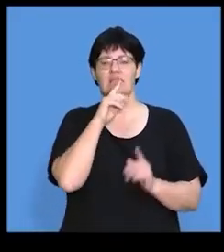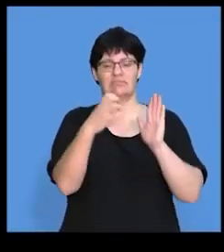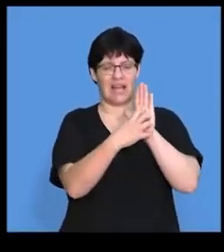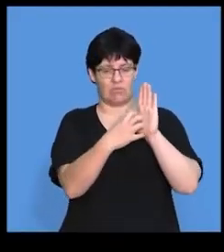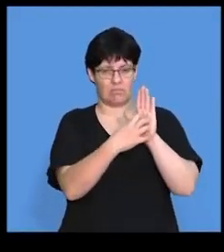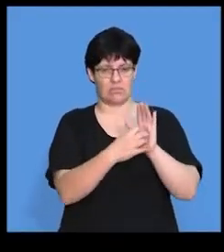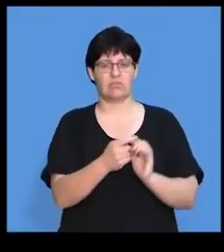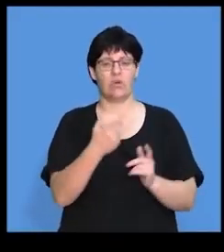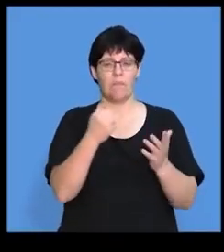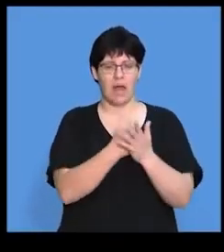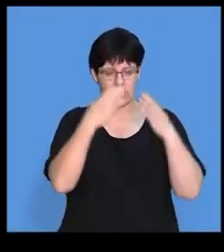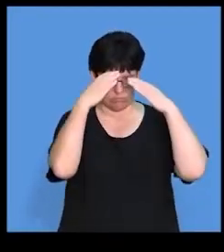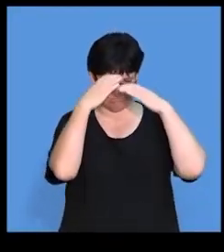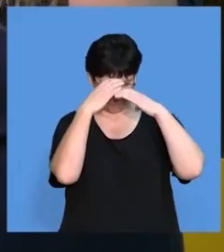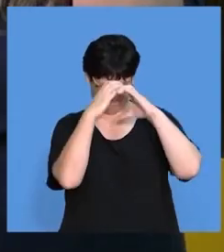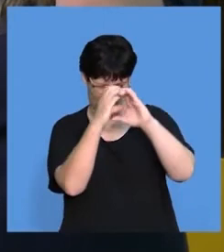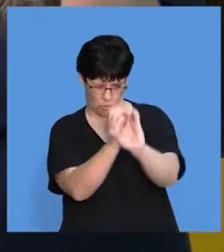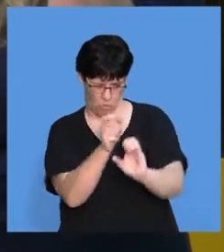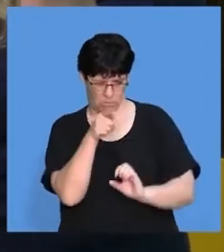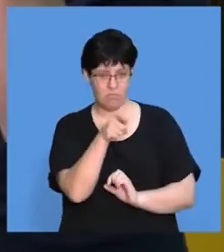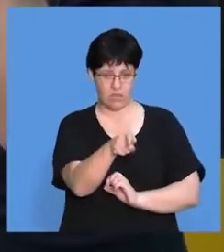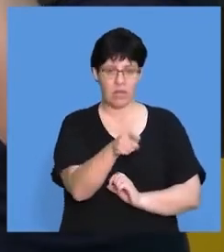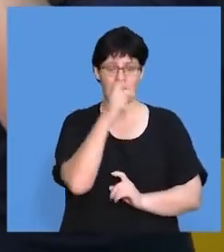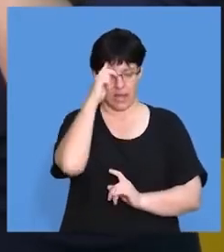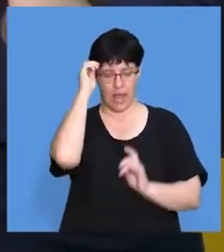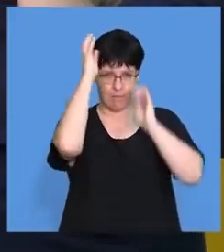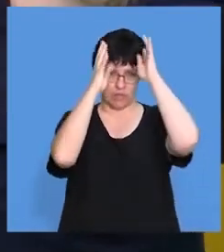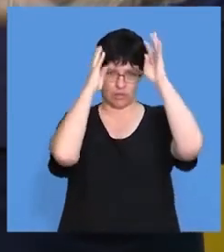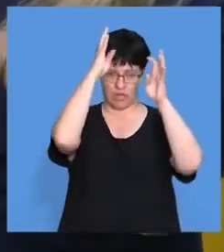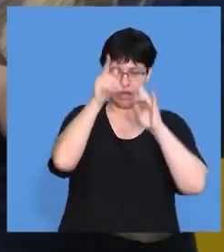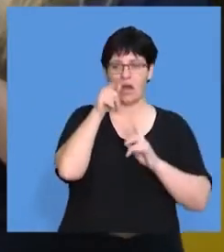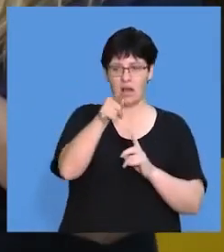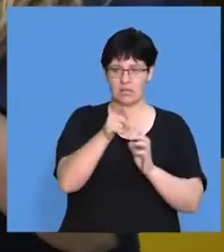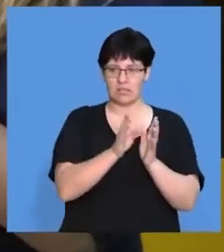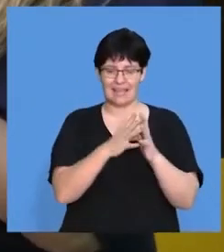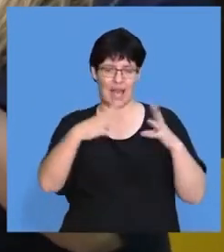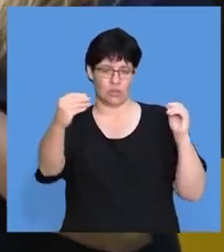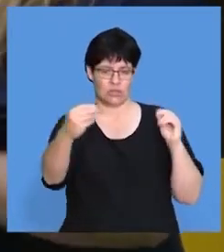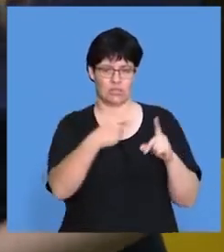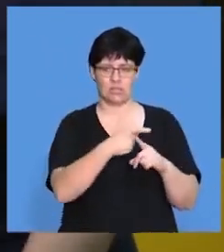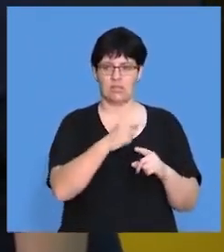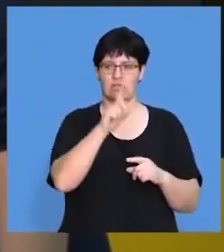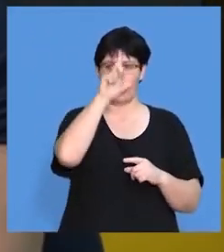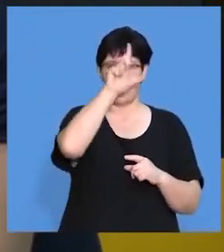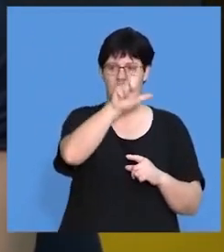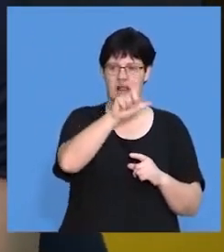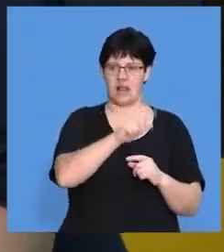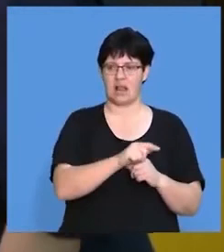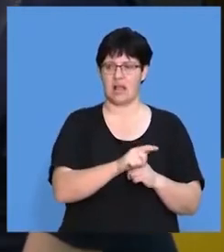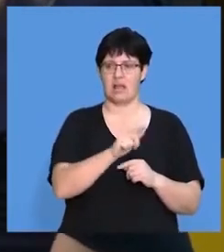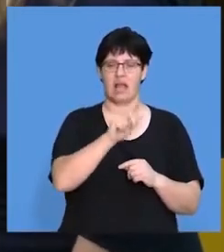So you really need to kind of like zone in on it and imagine that this is sticking out. There's your